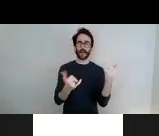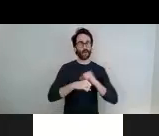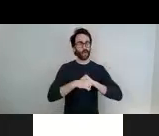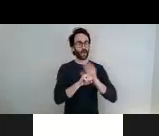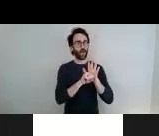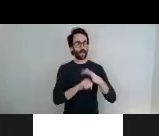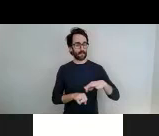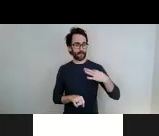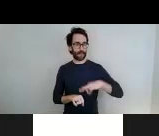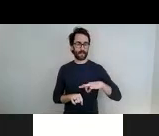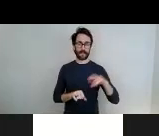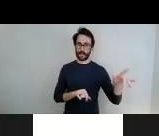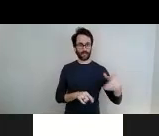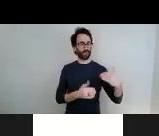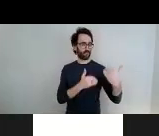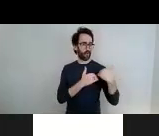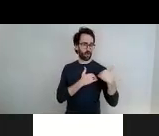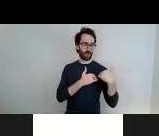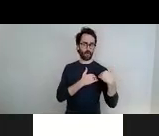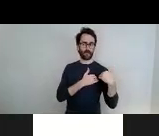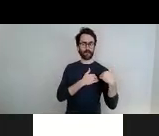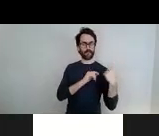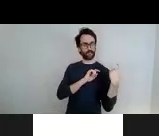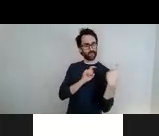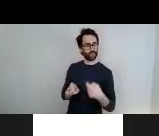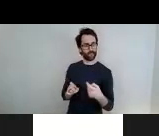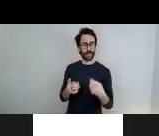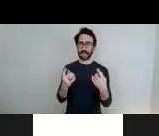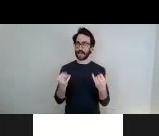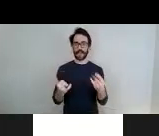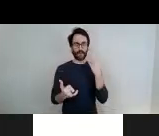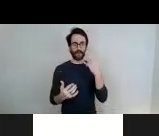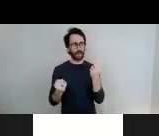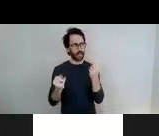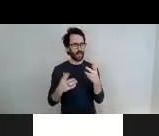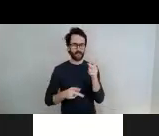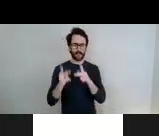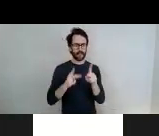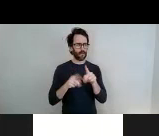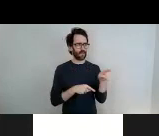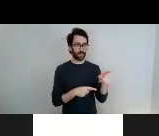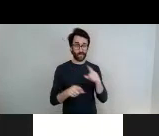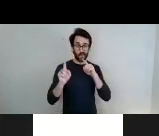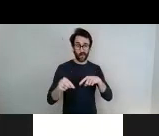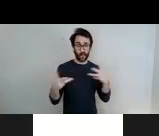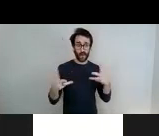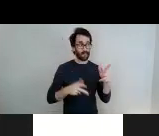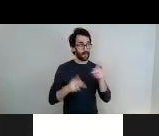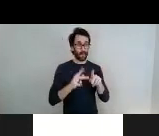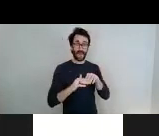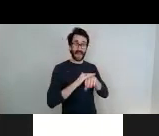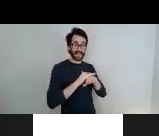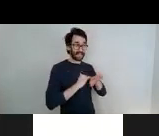benefits, and Service Canada, because we are getting a lot of reports where suspects are gaining access to these accounts and